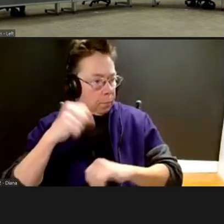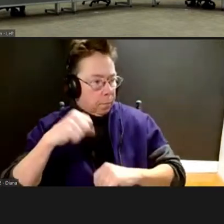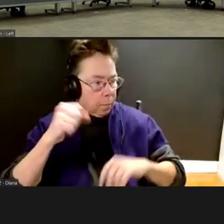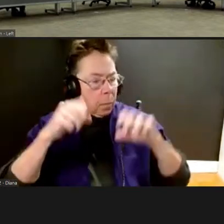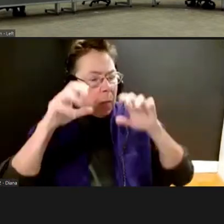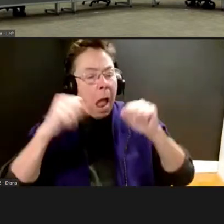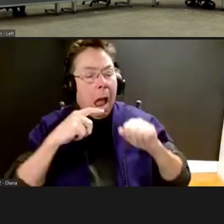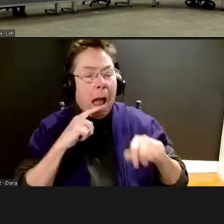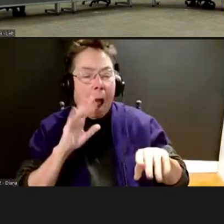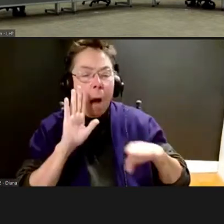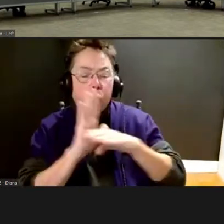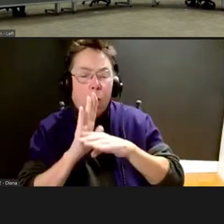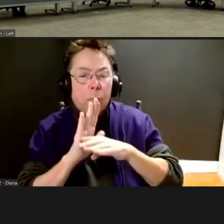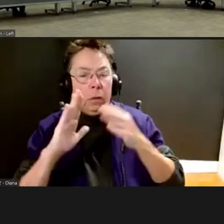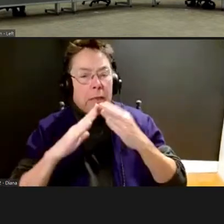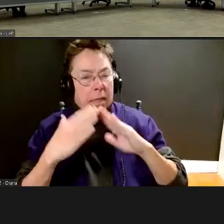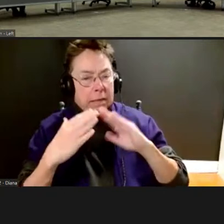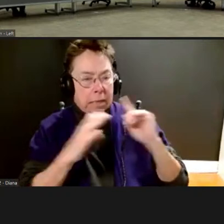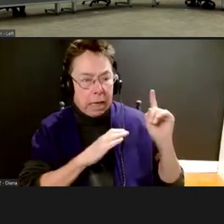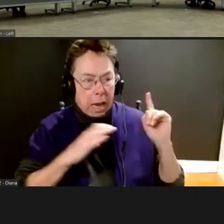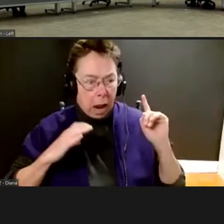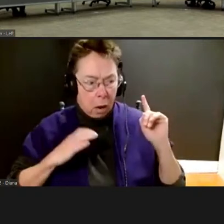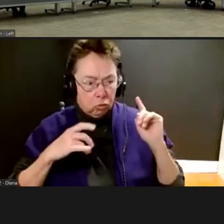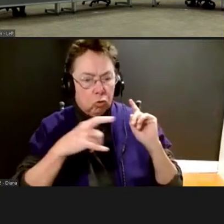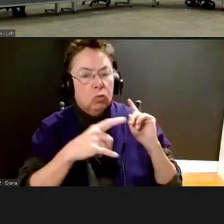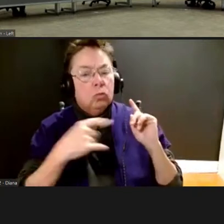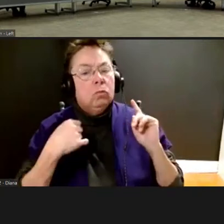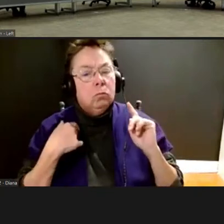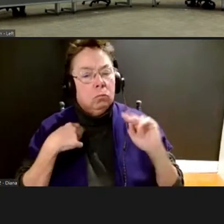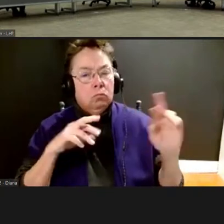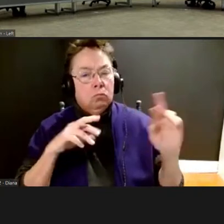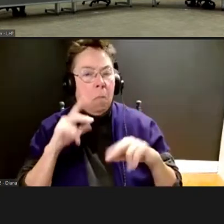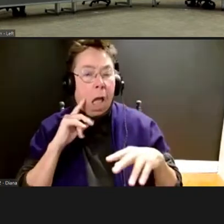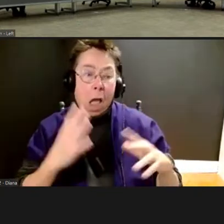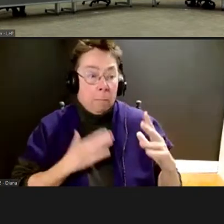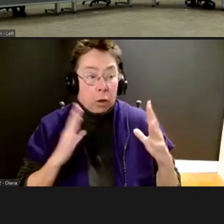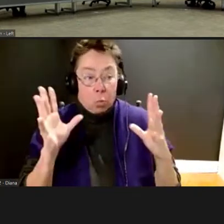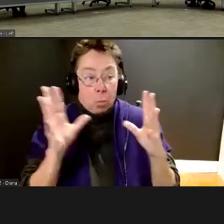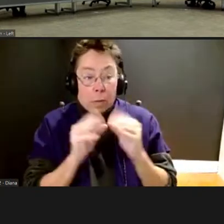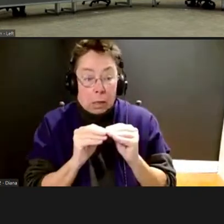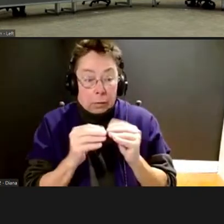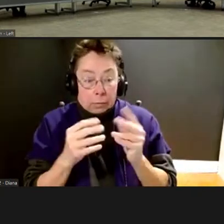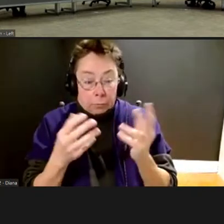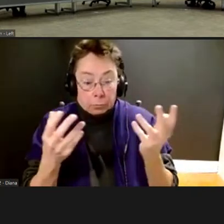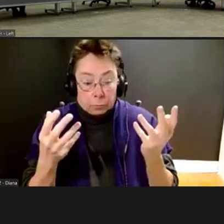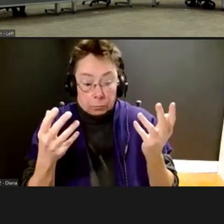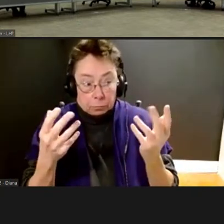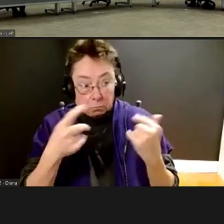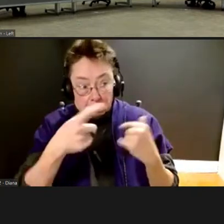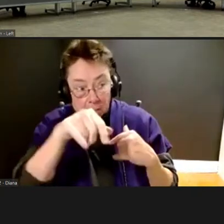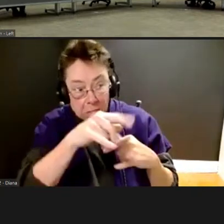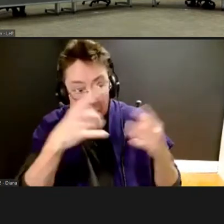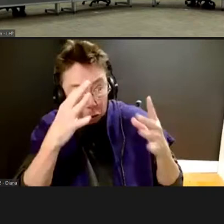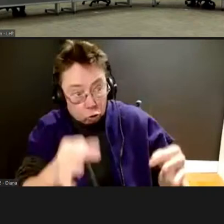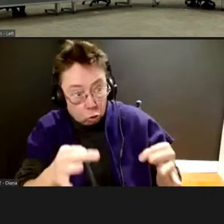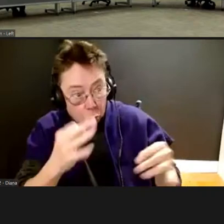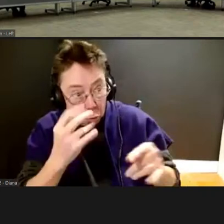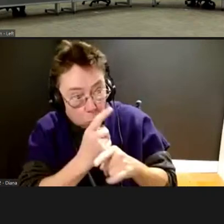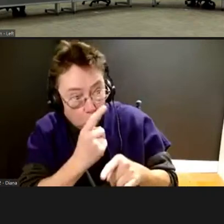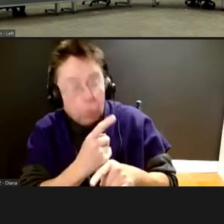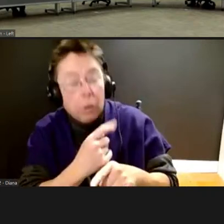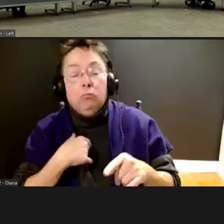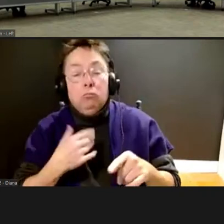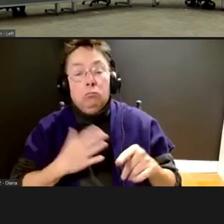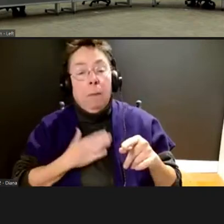that meeting, I am prepared to meet with them as they determine appropriate going